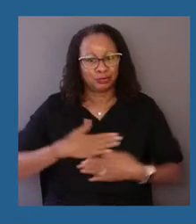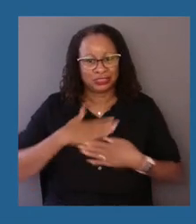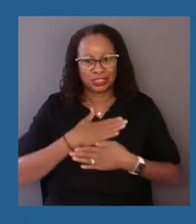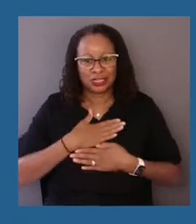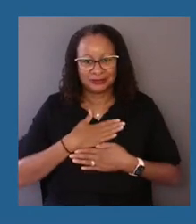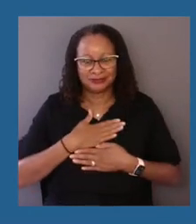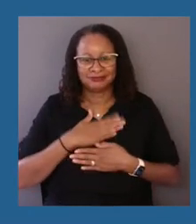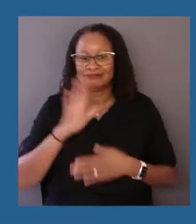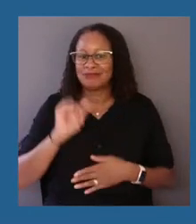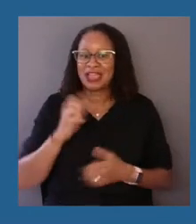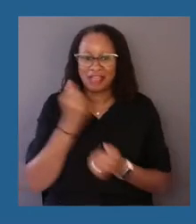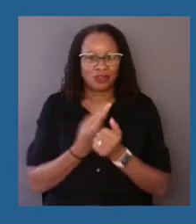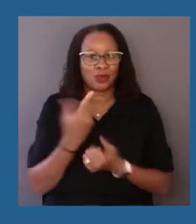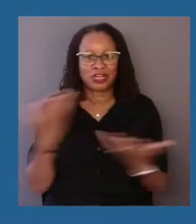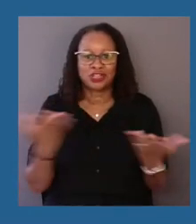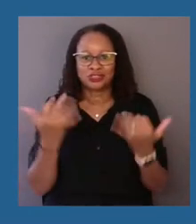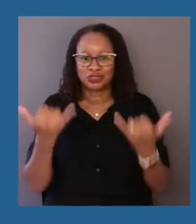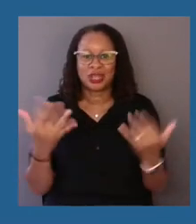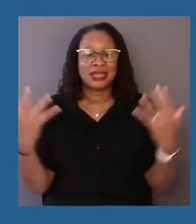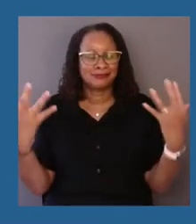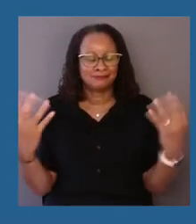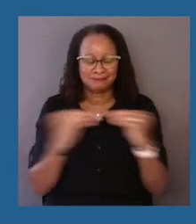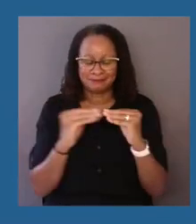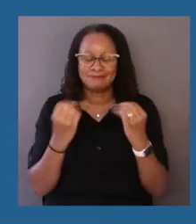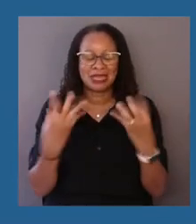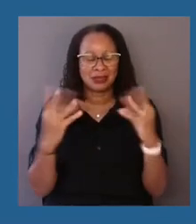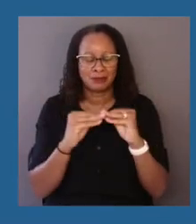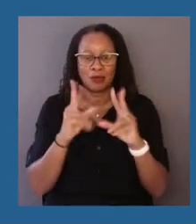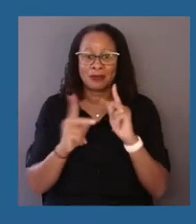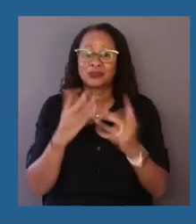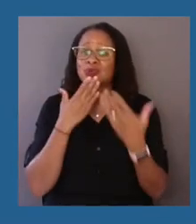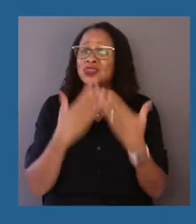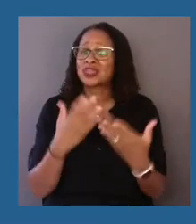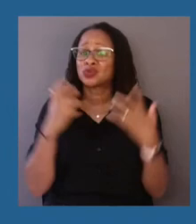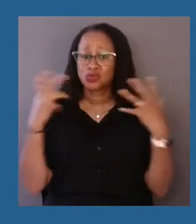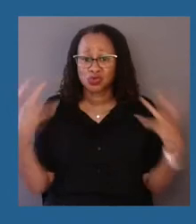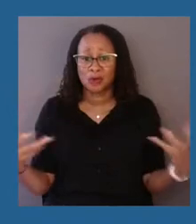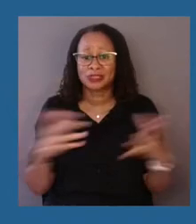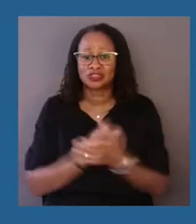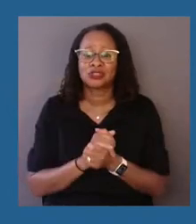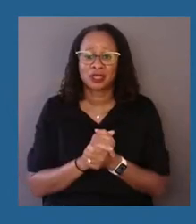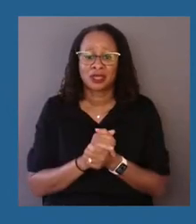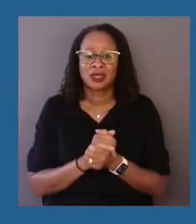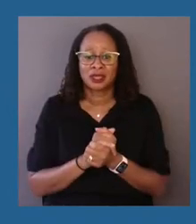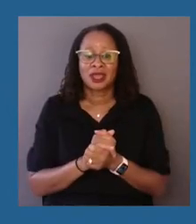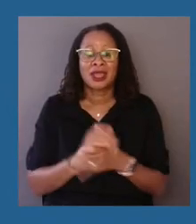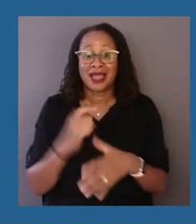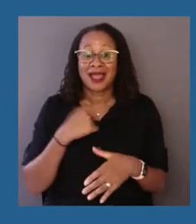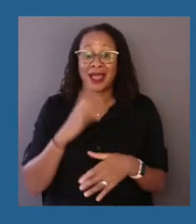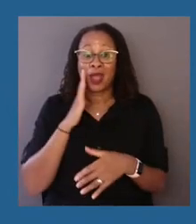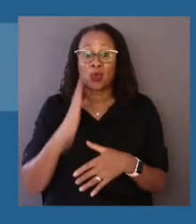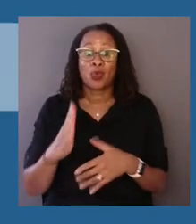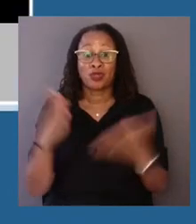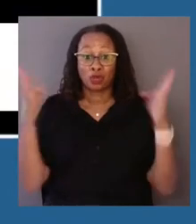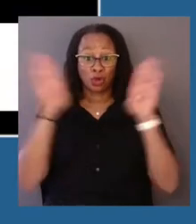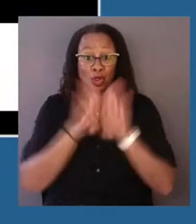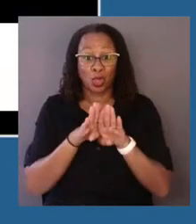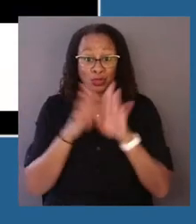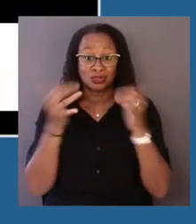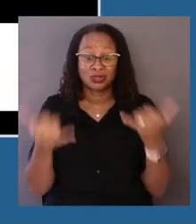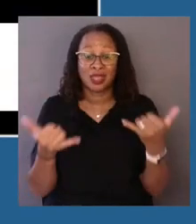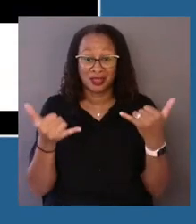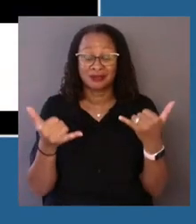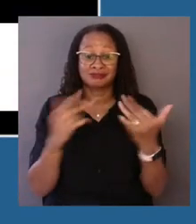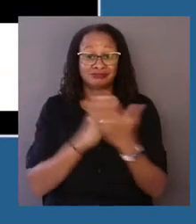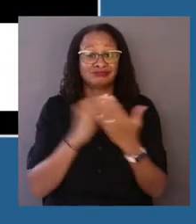by everyone here today and many, many more people. So thank you all so much. And I'm going to close the